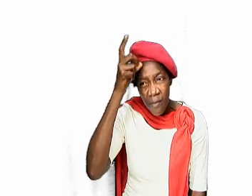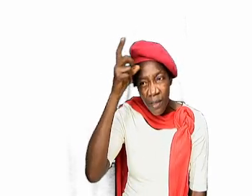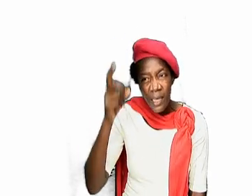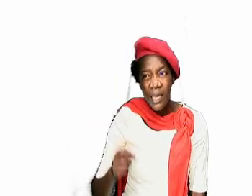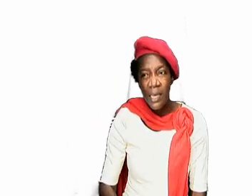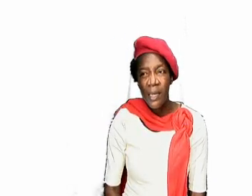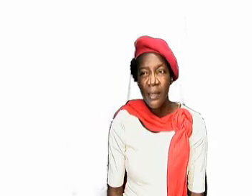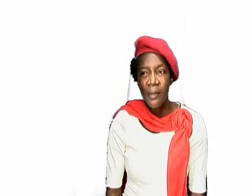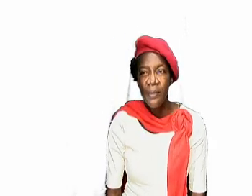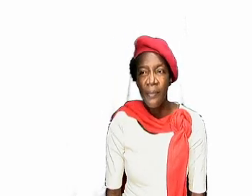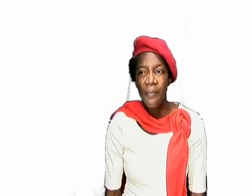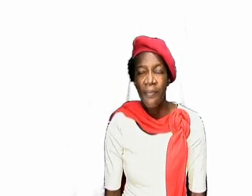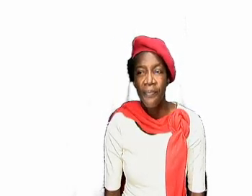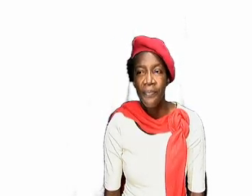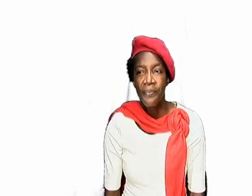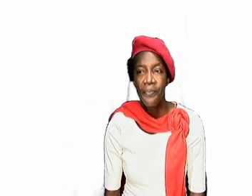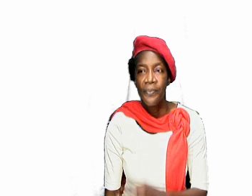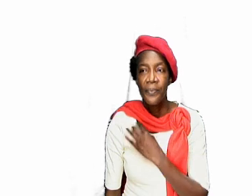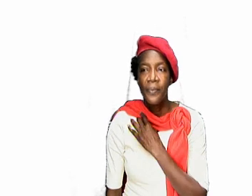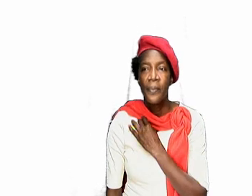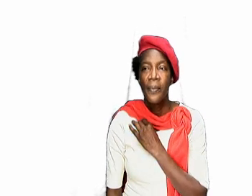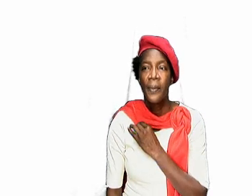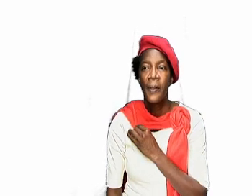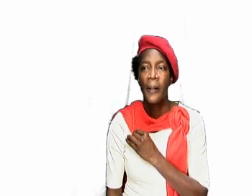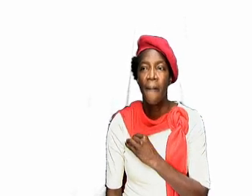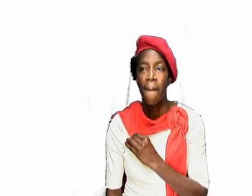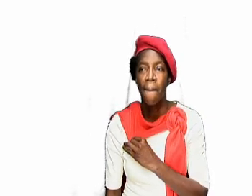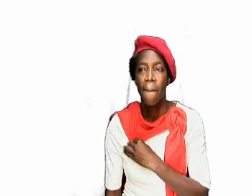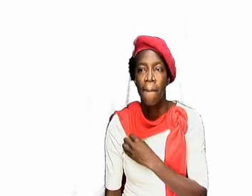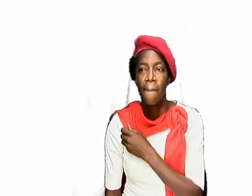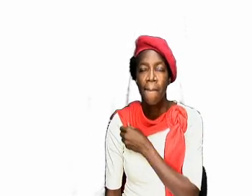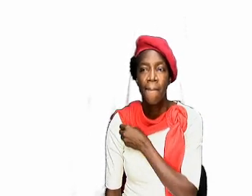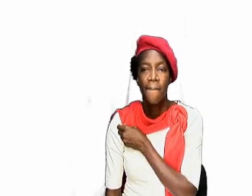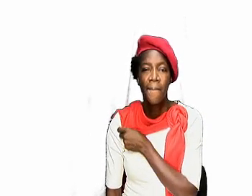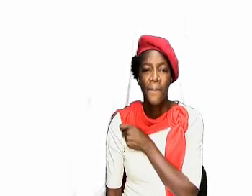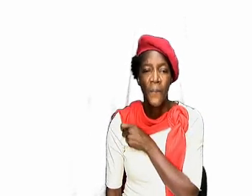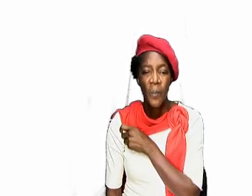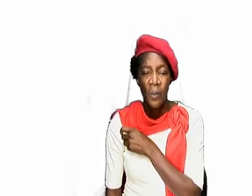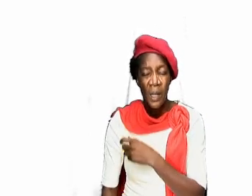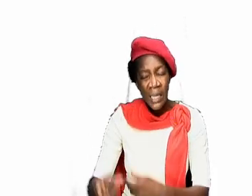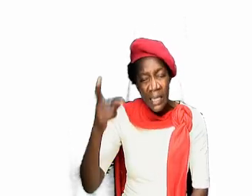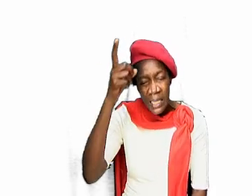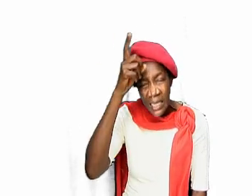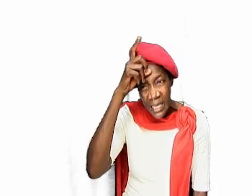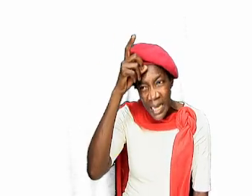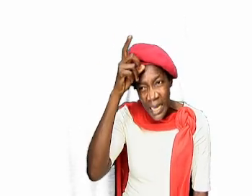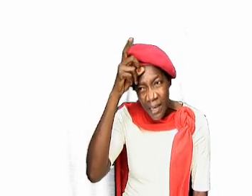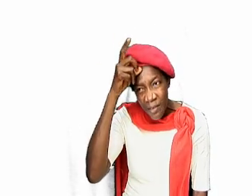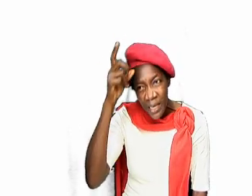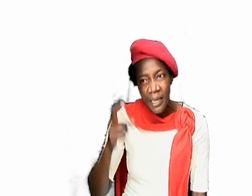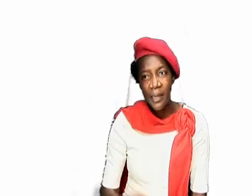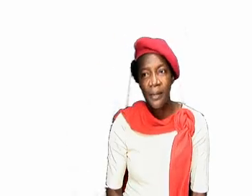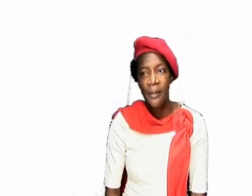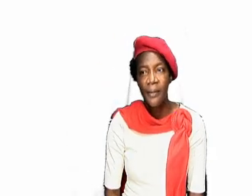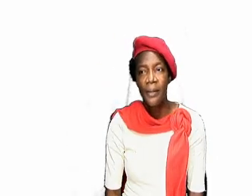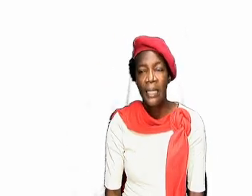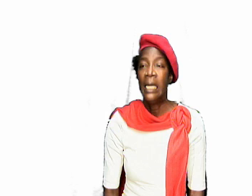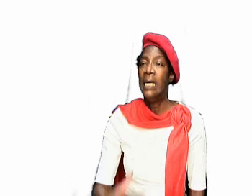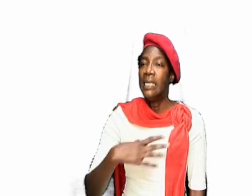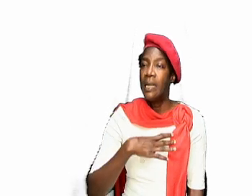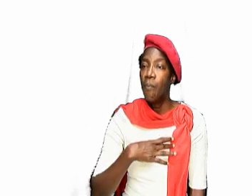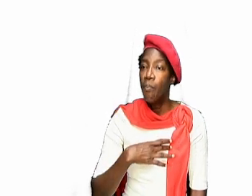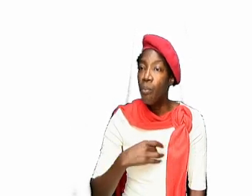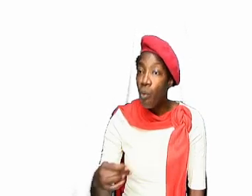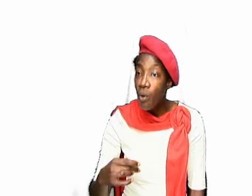it is a characteristic feature of David. David make it a point of duty to